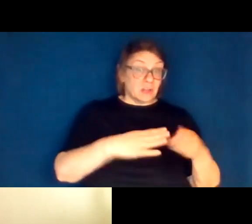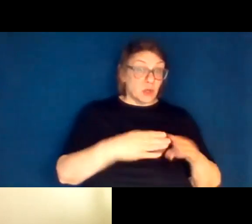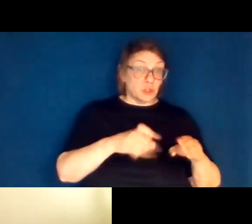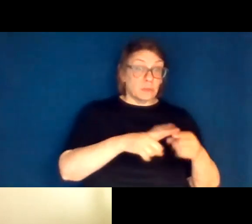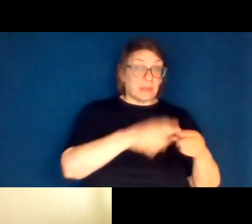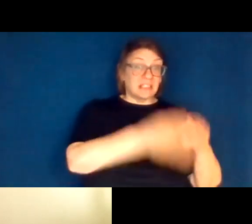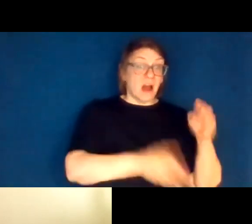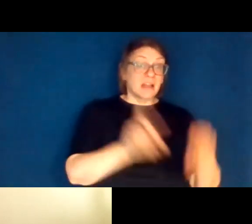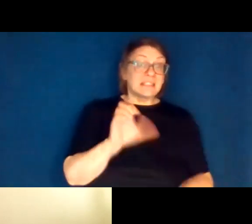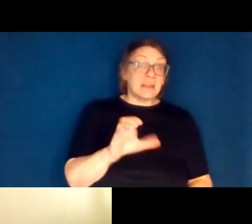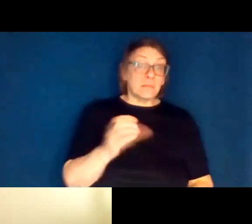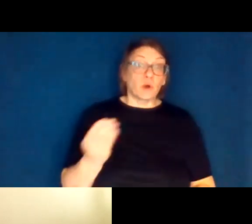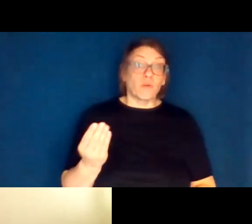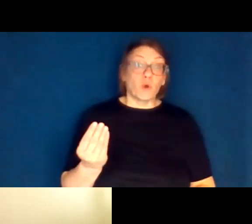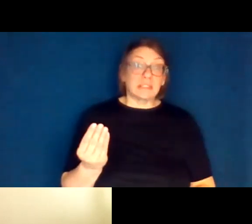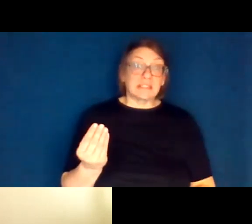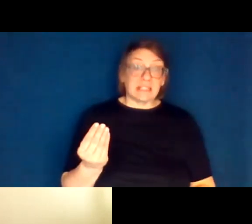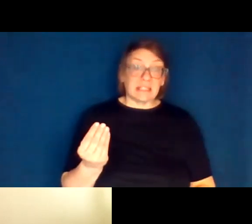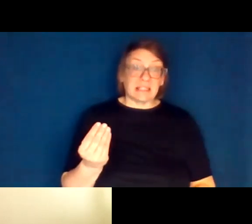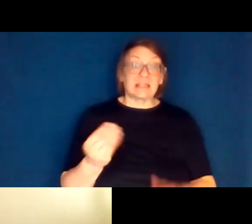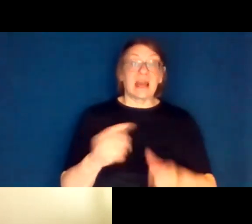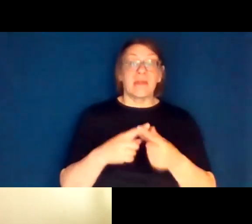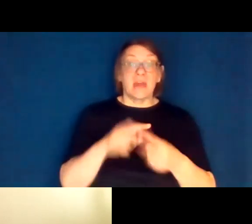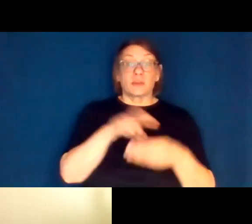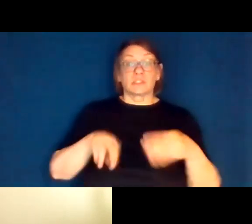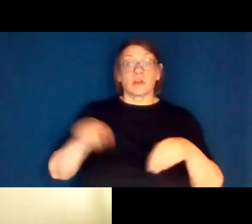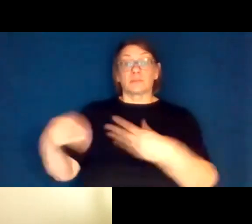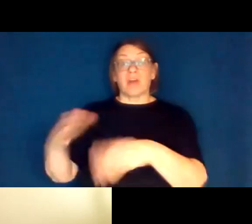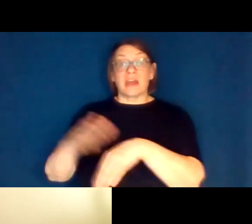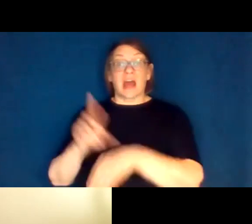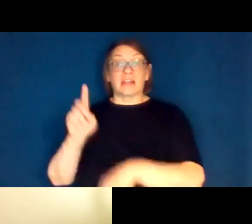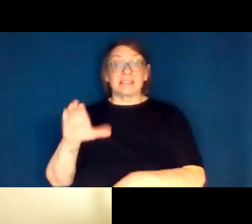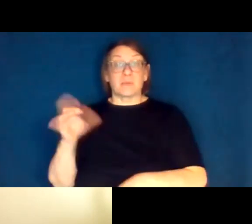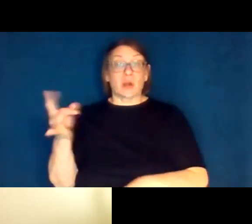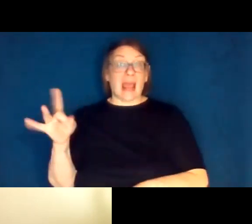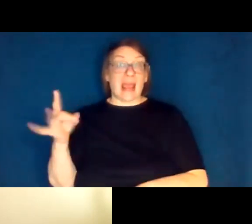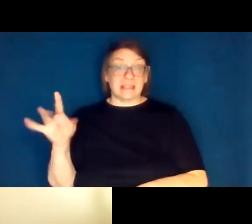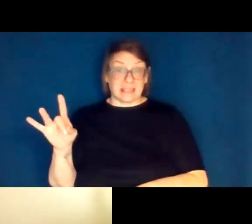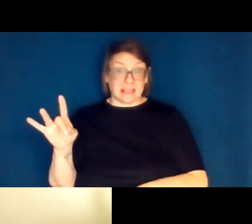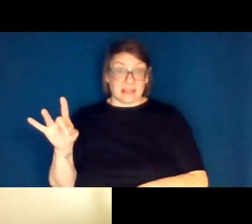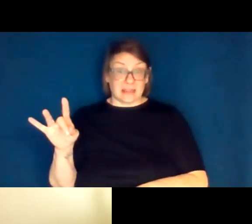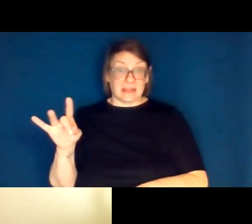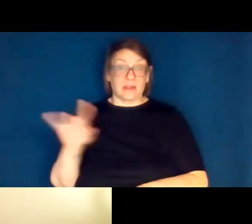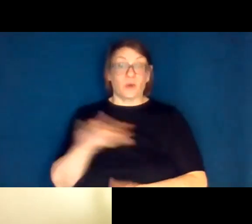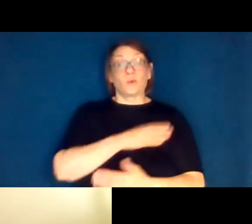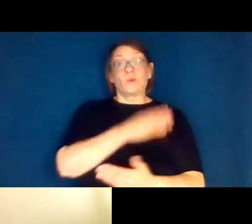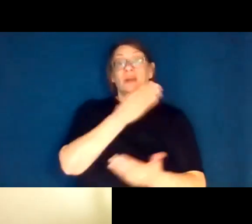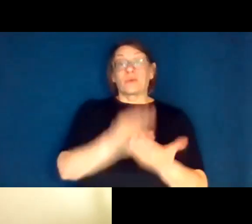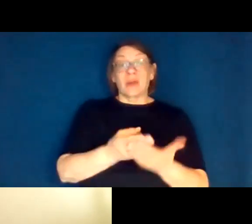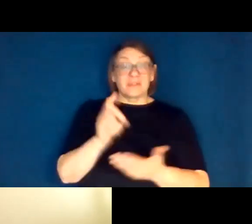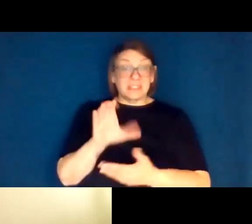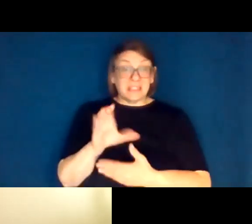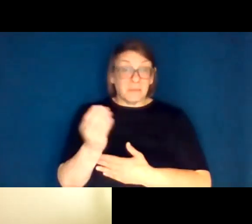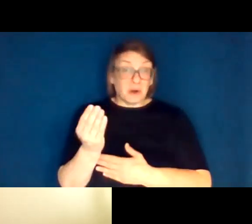on December 14th, with the results provided on December 18th. We got to December 14th, and we were all